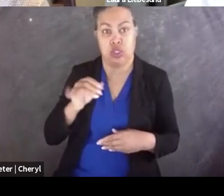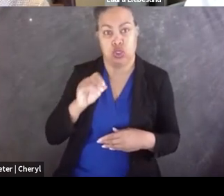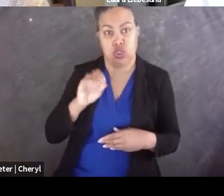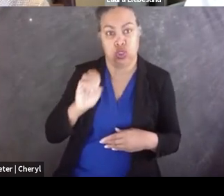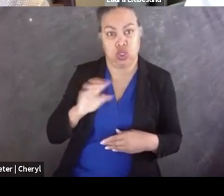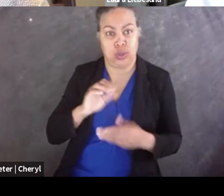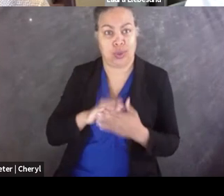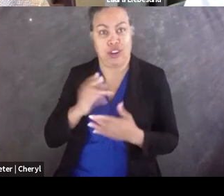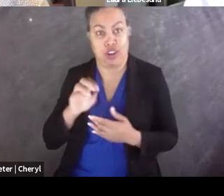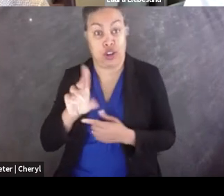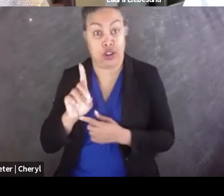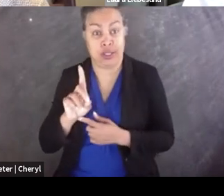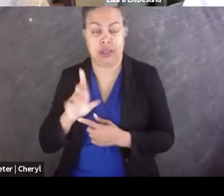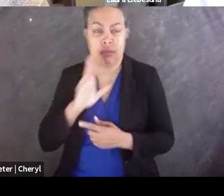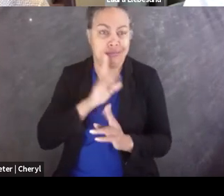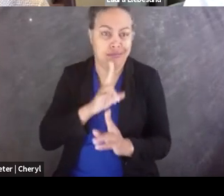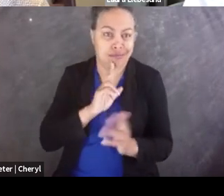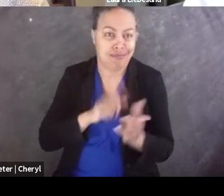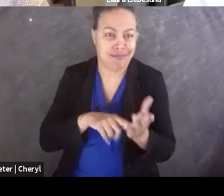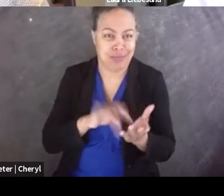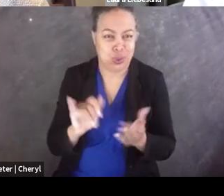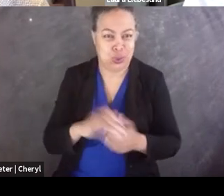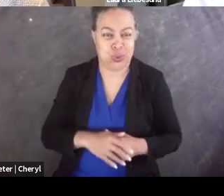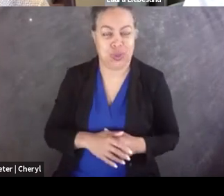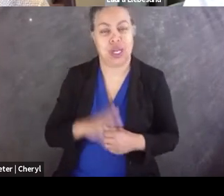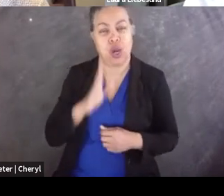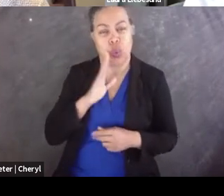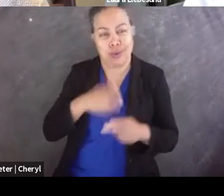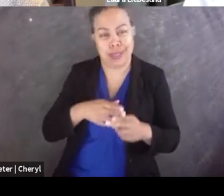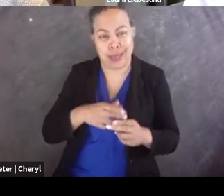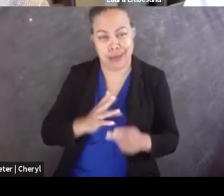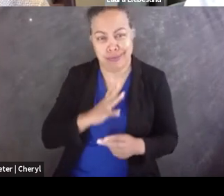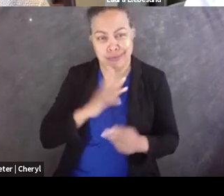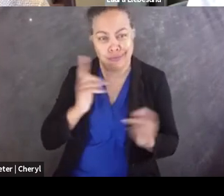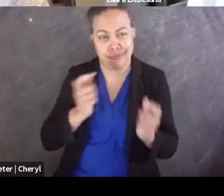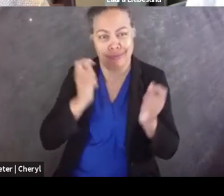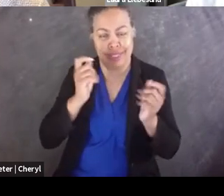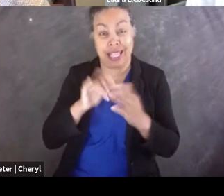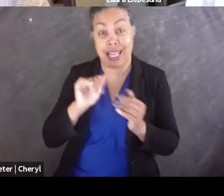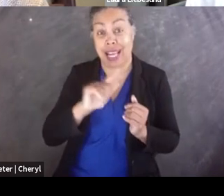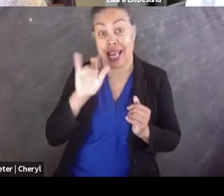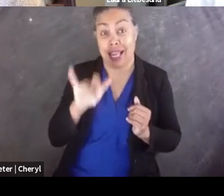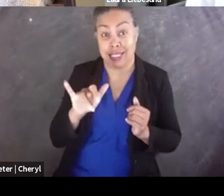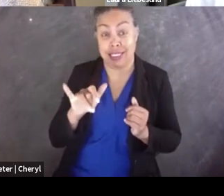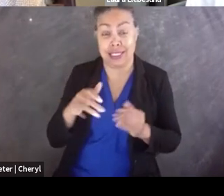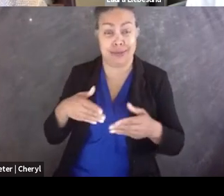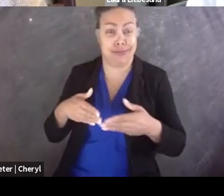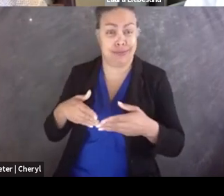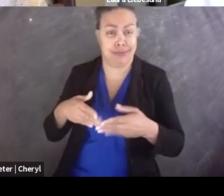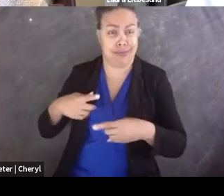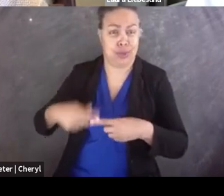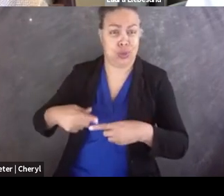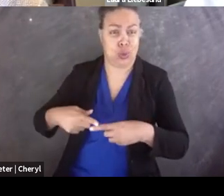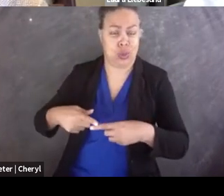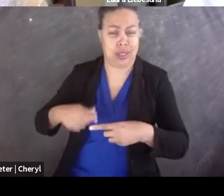to get recognition. We're actually going to be naming ceremonially the alley that was there at the corner where